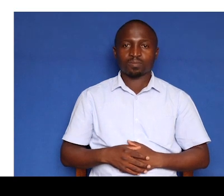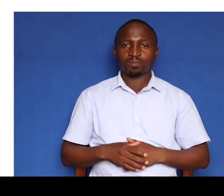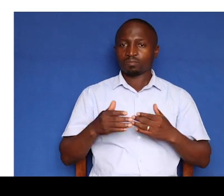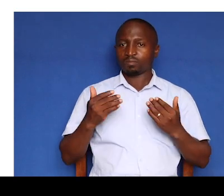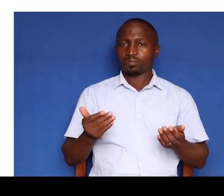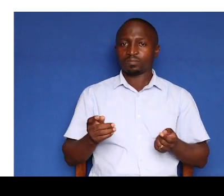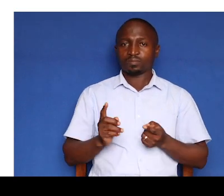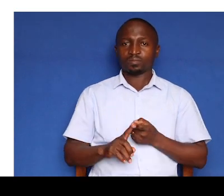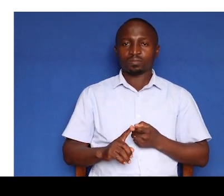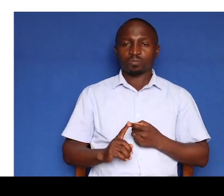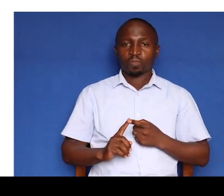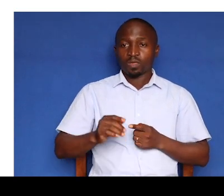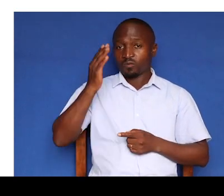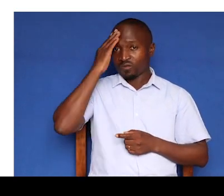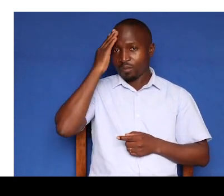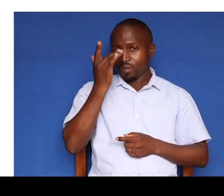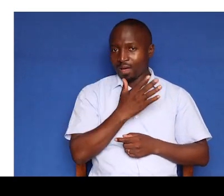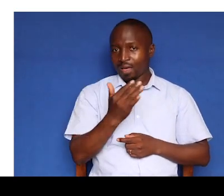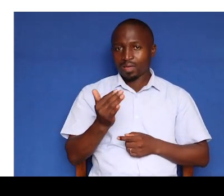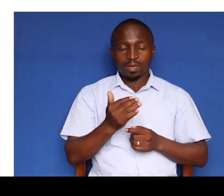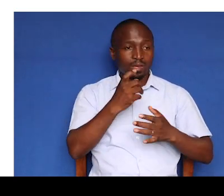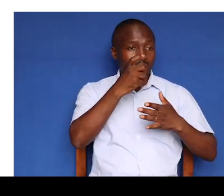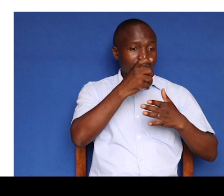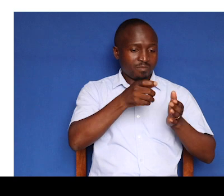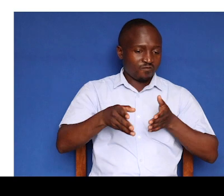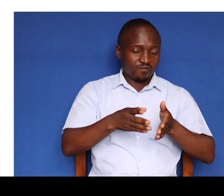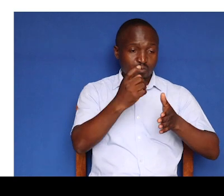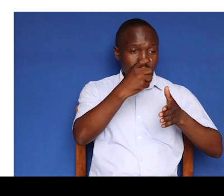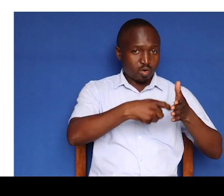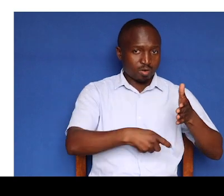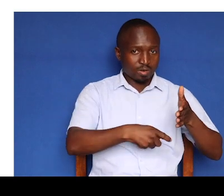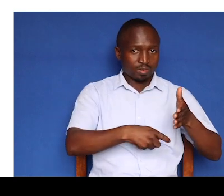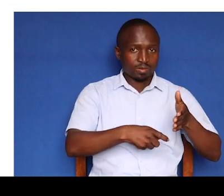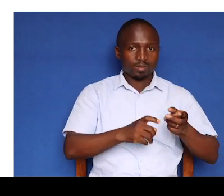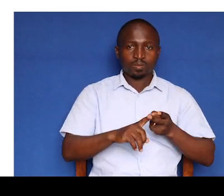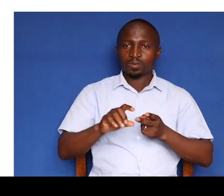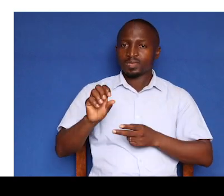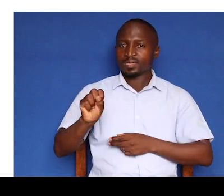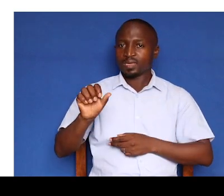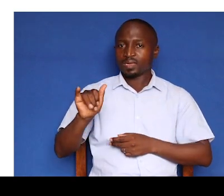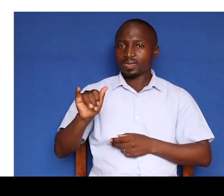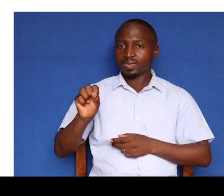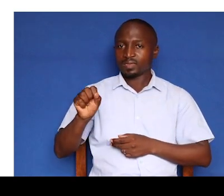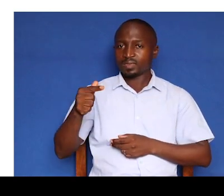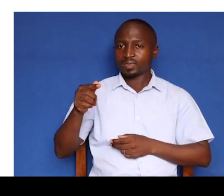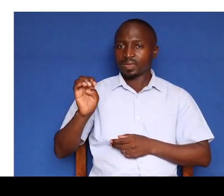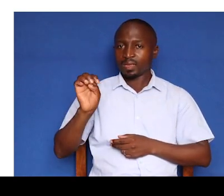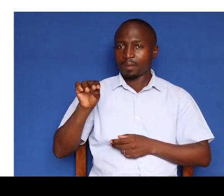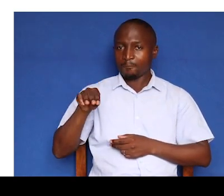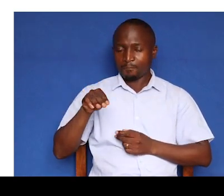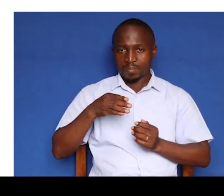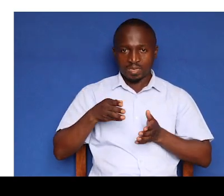So here, to know type of tax system, first you have to make